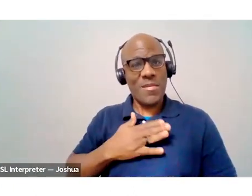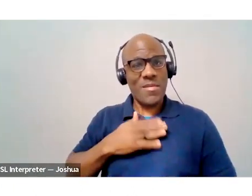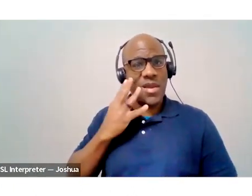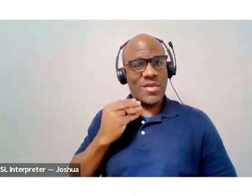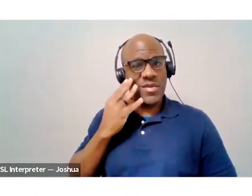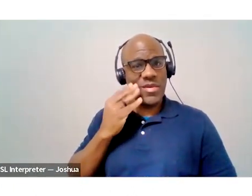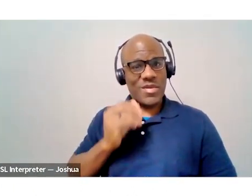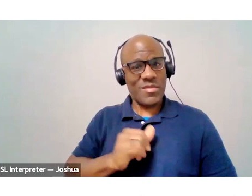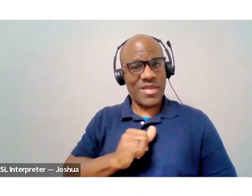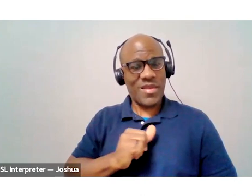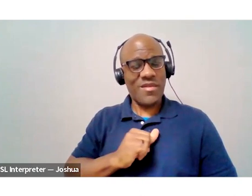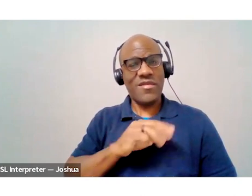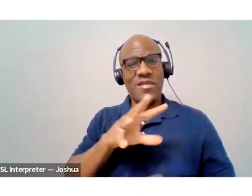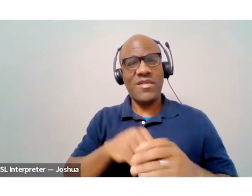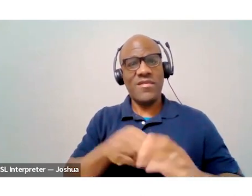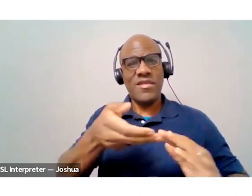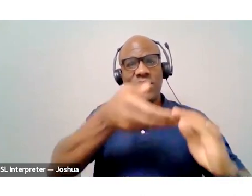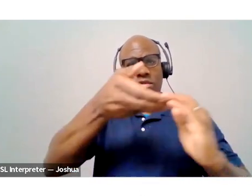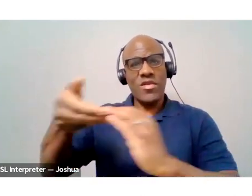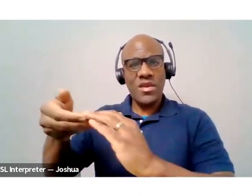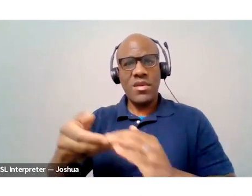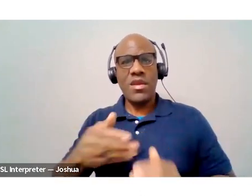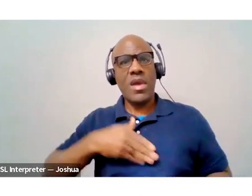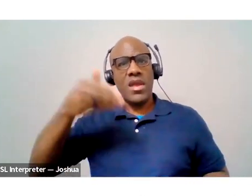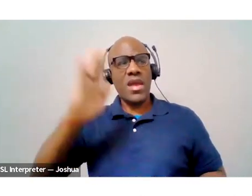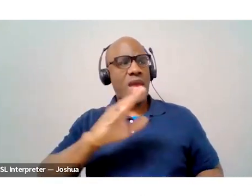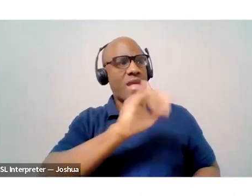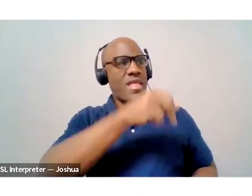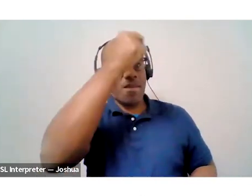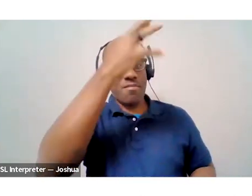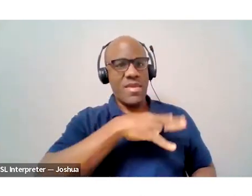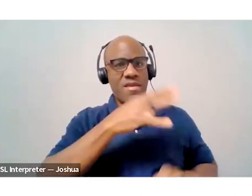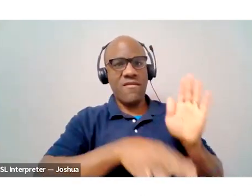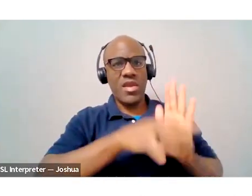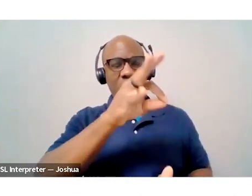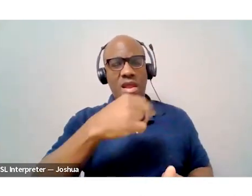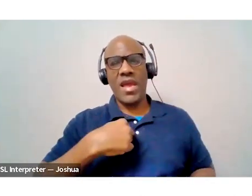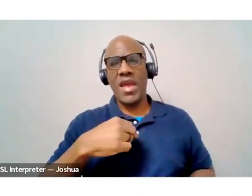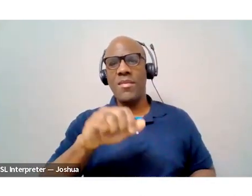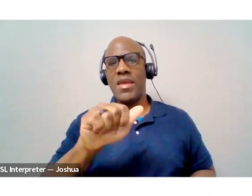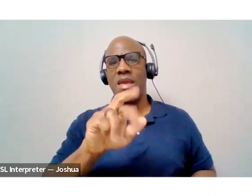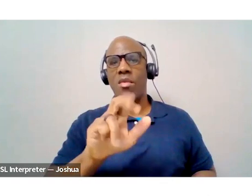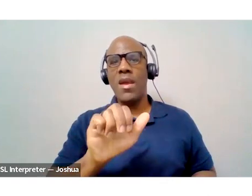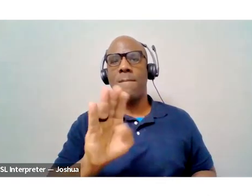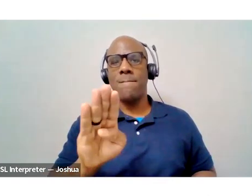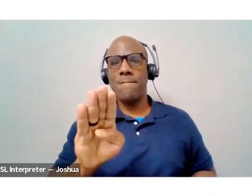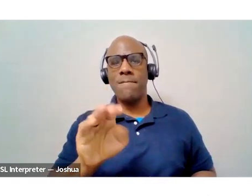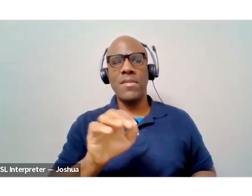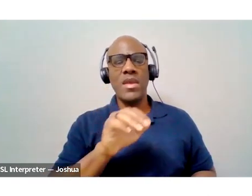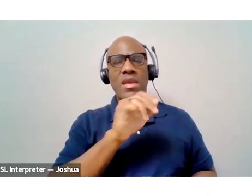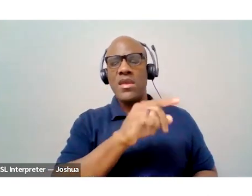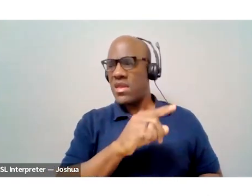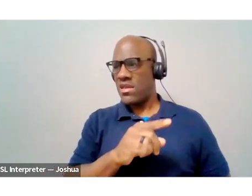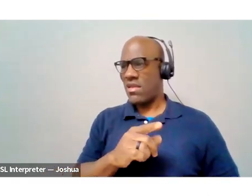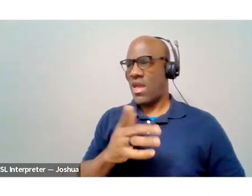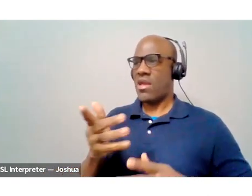oh my God, this guy found out I am Arab and he has these crazy assumptions and I just don't want to deal with it.